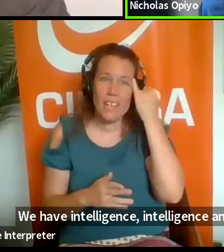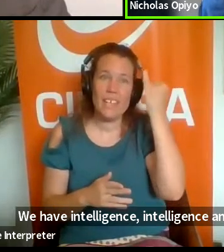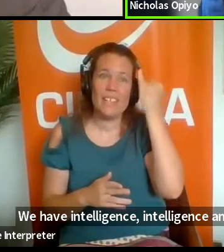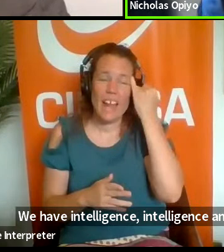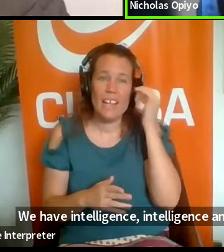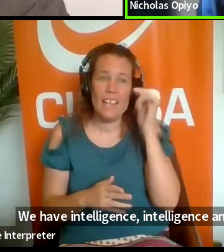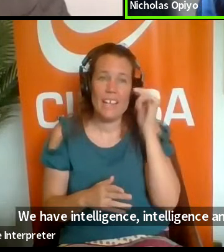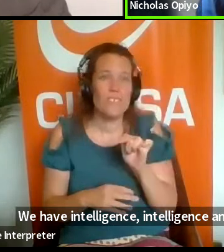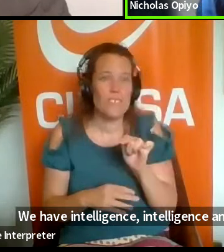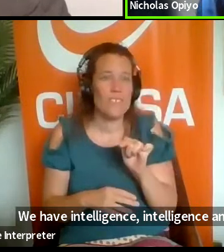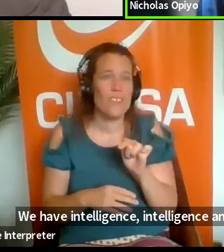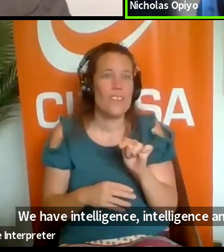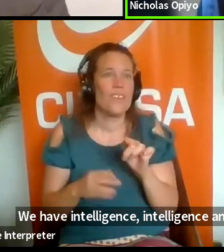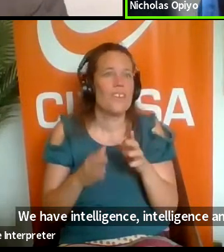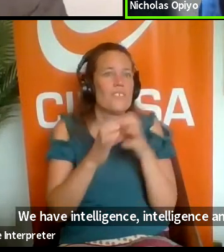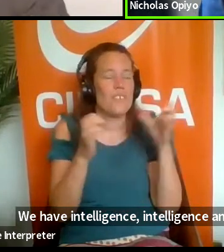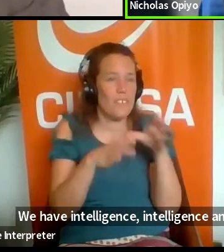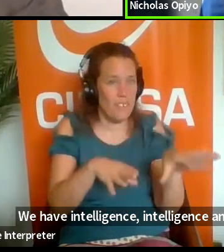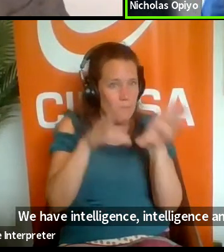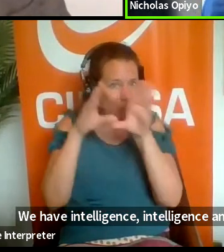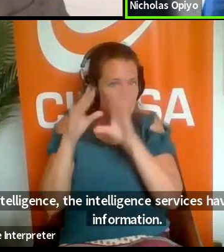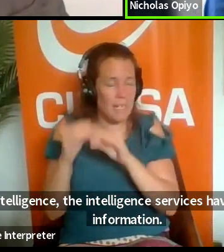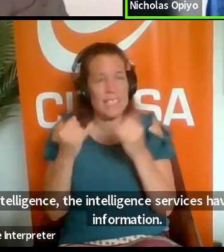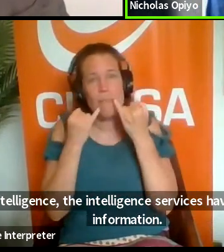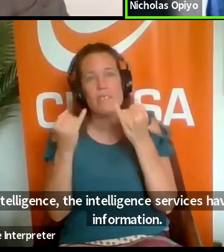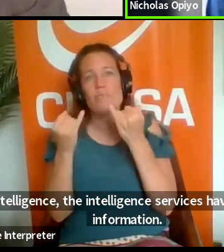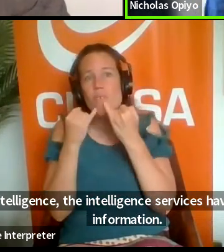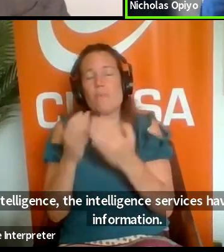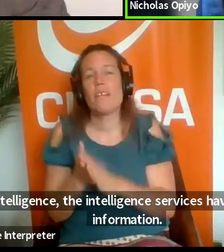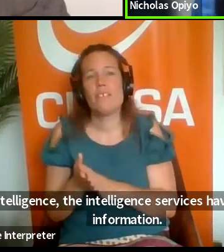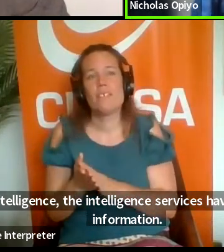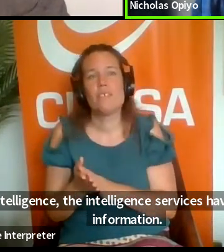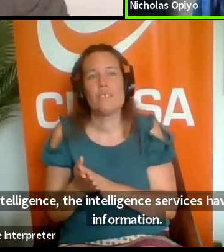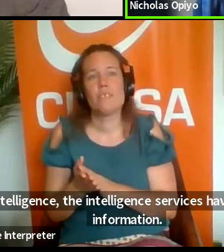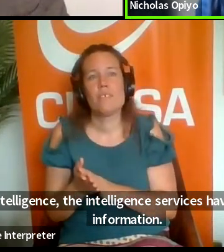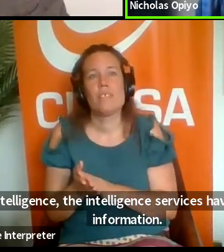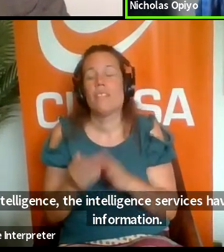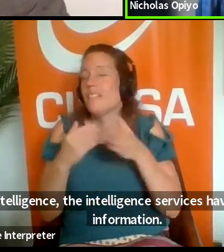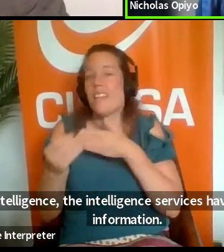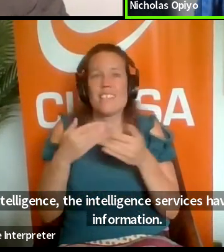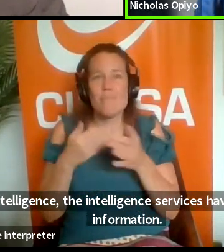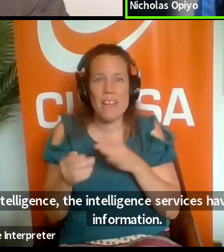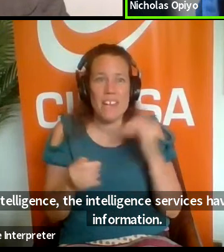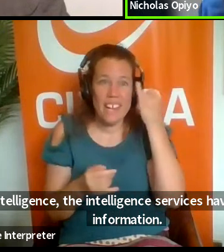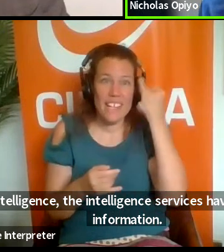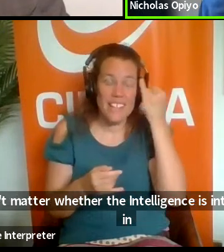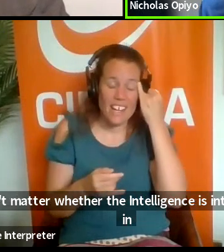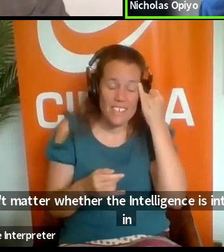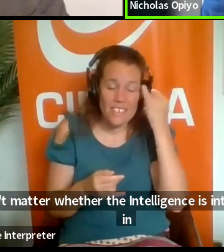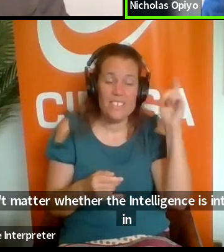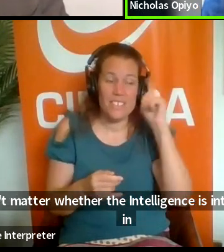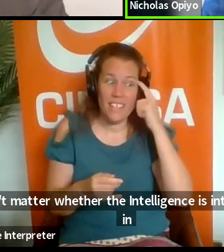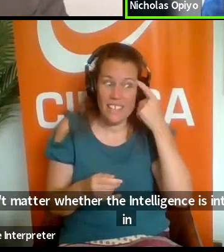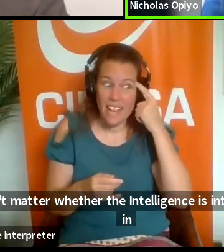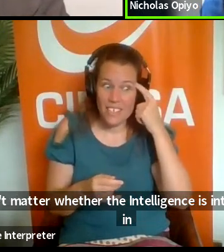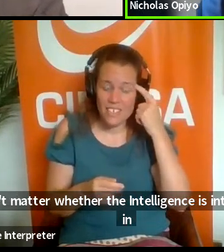up information. Doesn't matter whether the intelligence is intelligent or